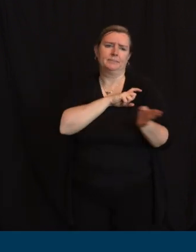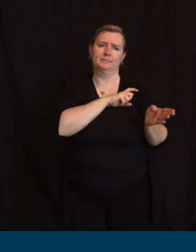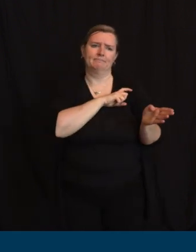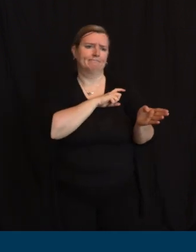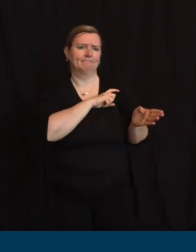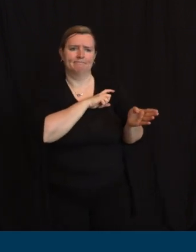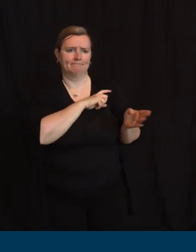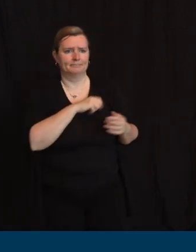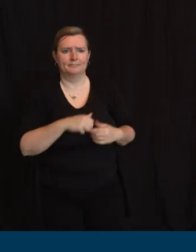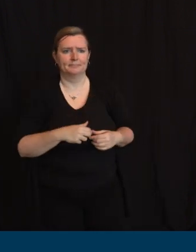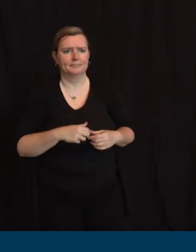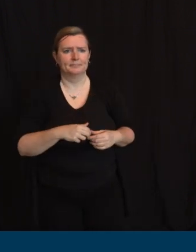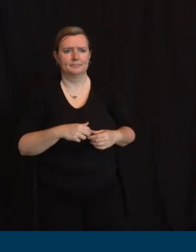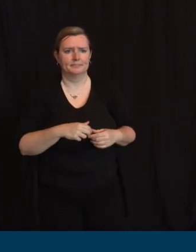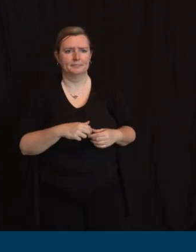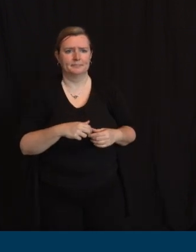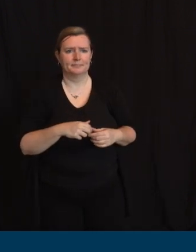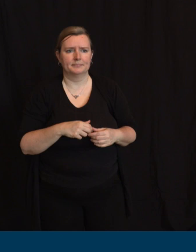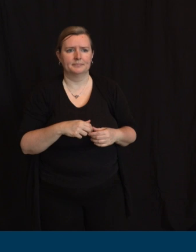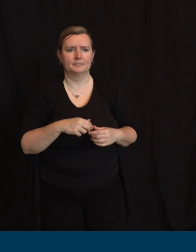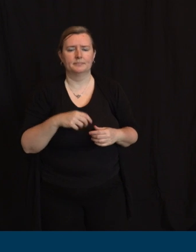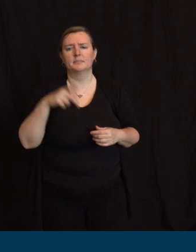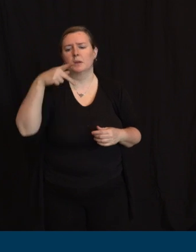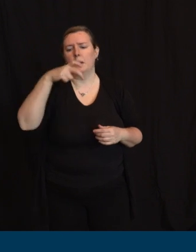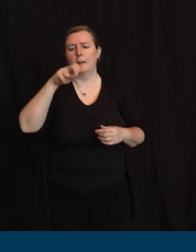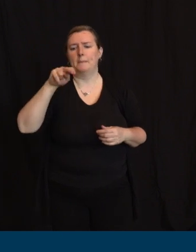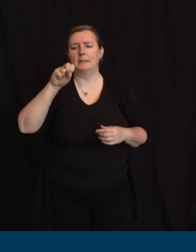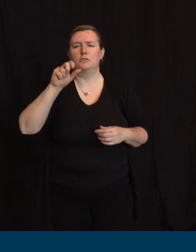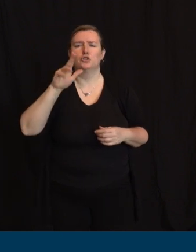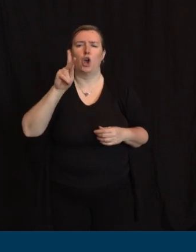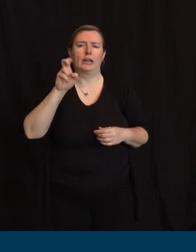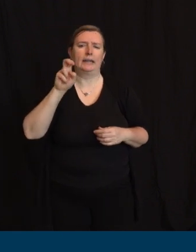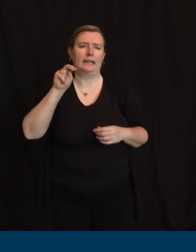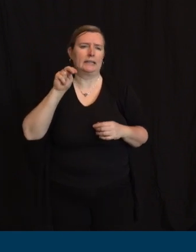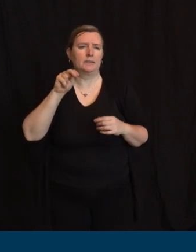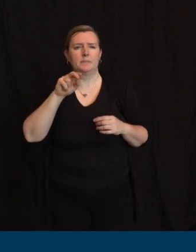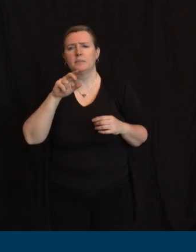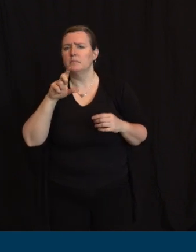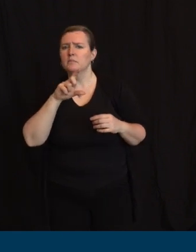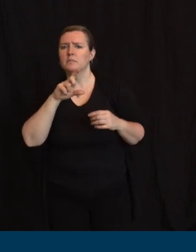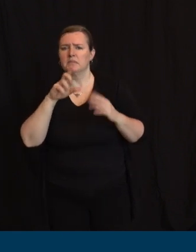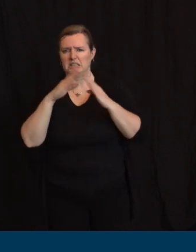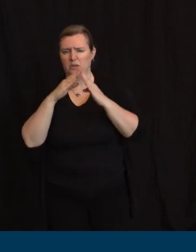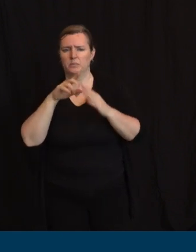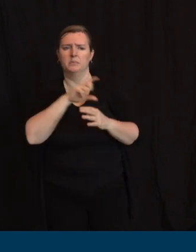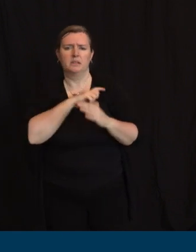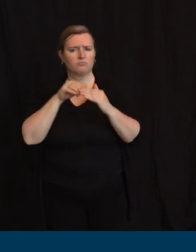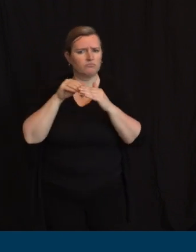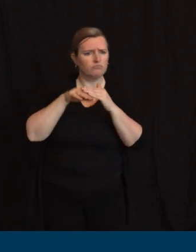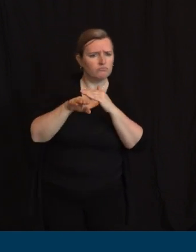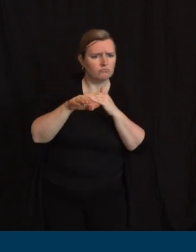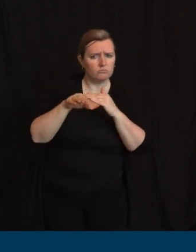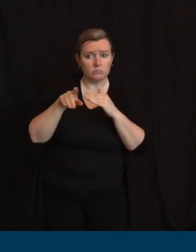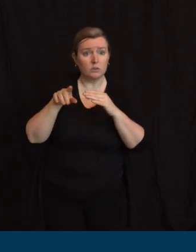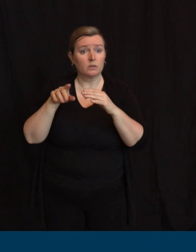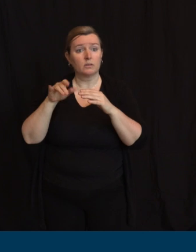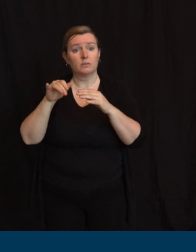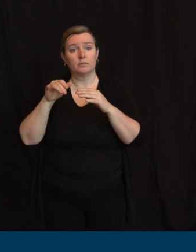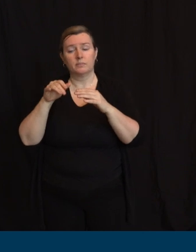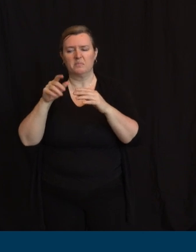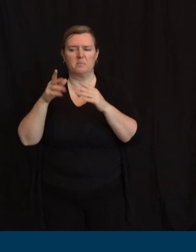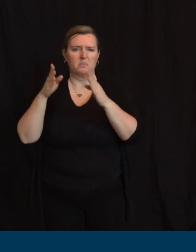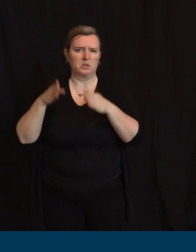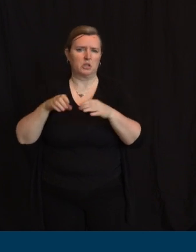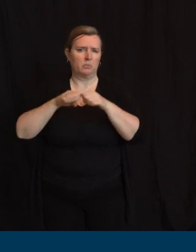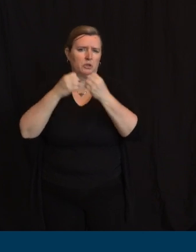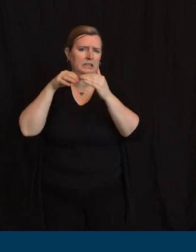alarm at a Foreman Mills location where inside they did locate the subject who had allegedly broken into that facility. He was charged